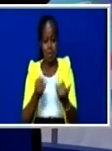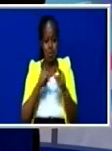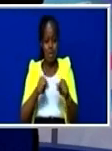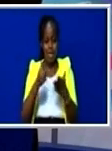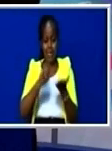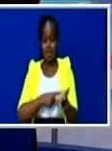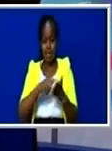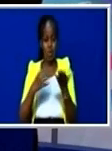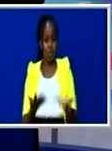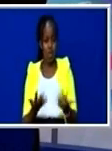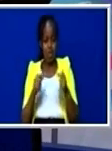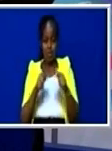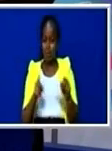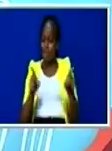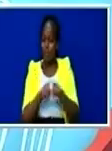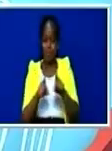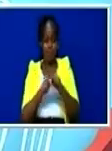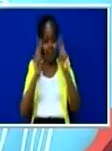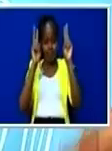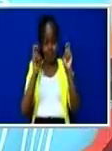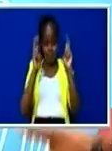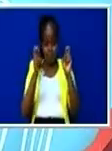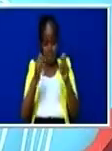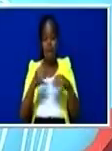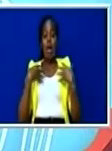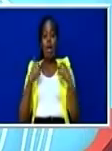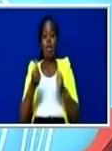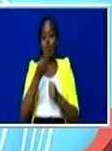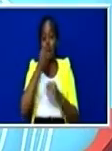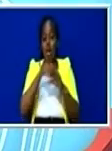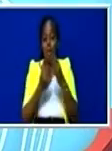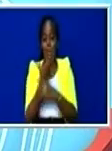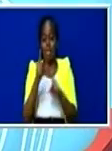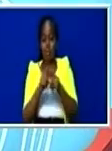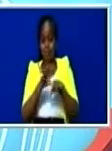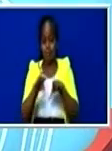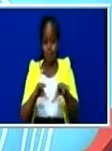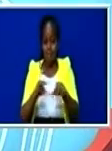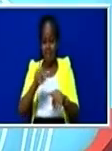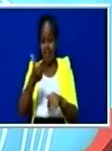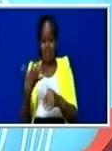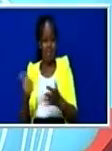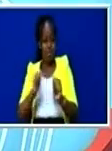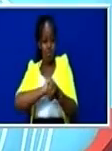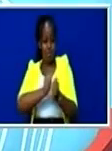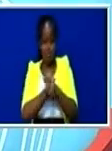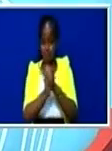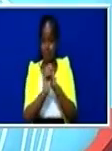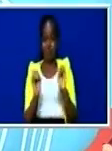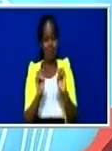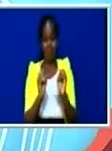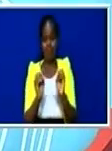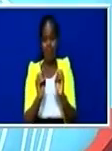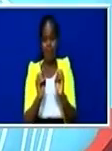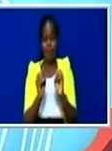So today we are still in the same topic, nutrition in plants and animals. Yes. Nothing has changed as far as definition is